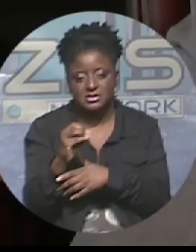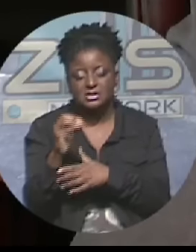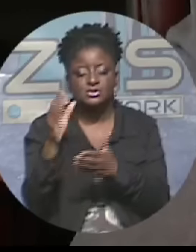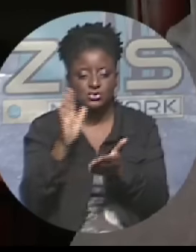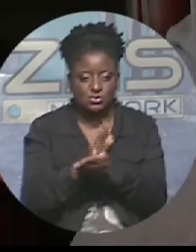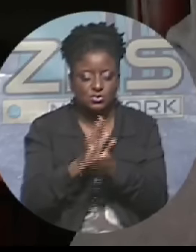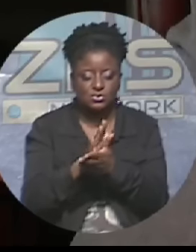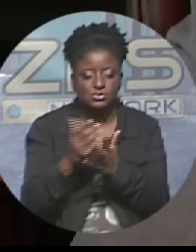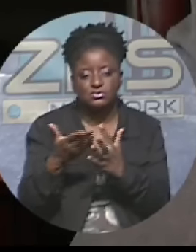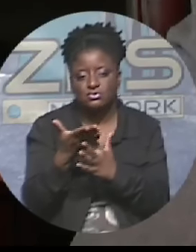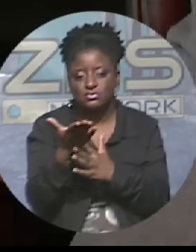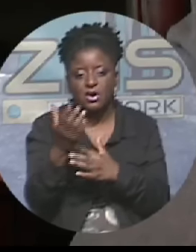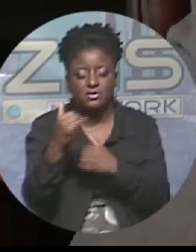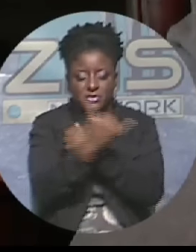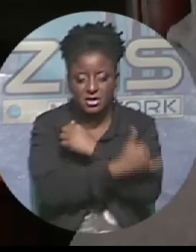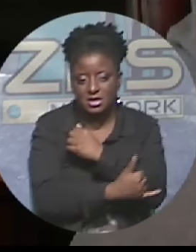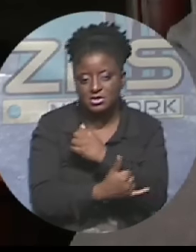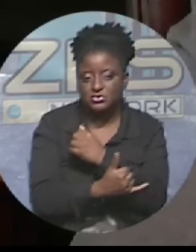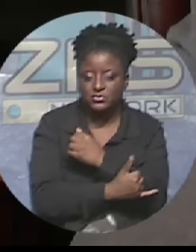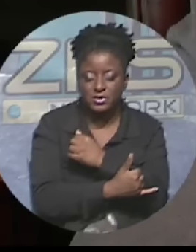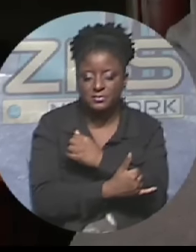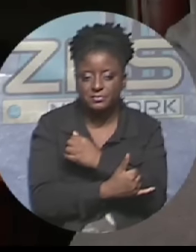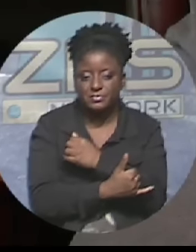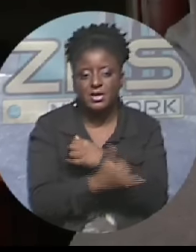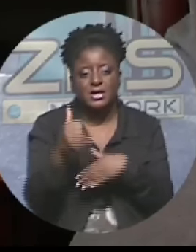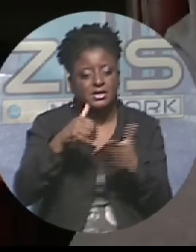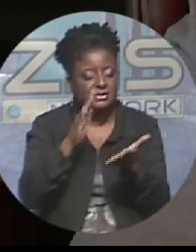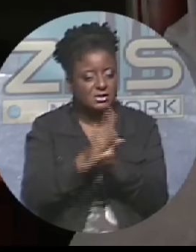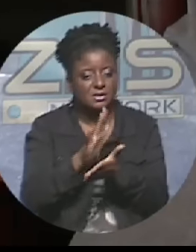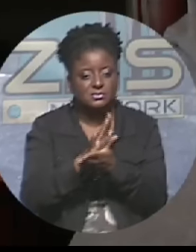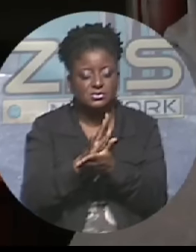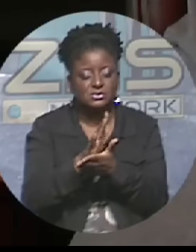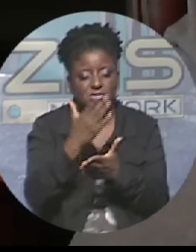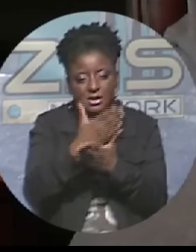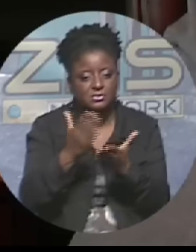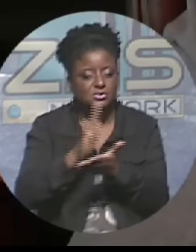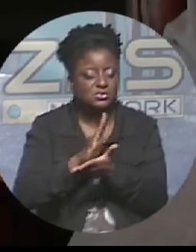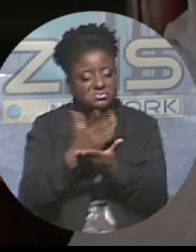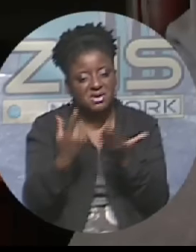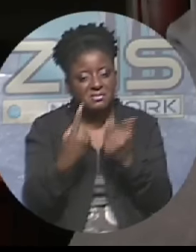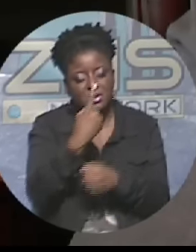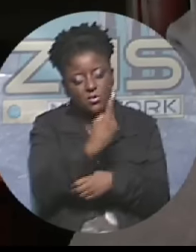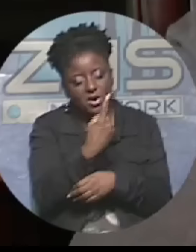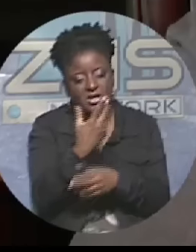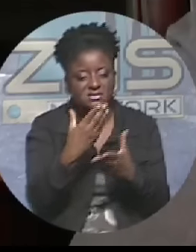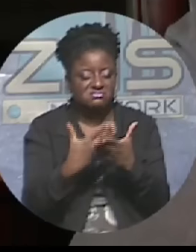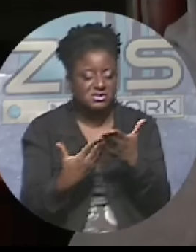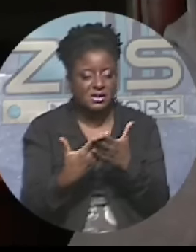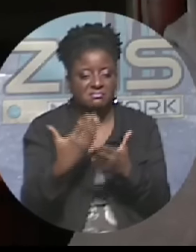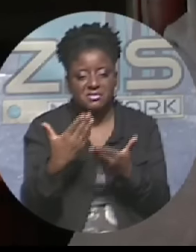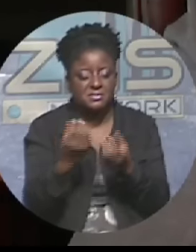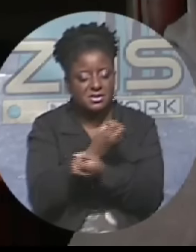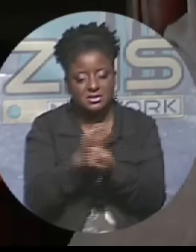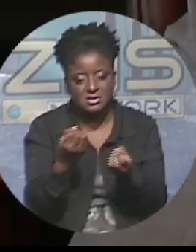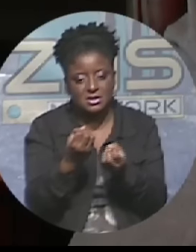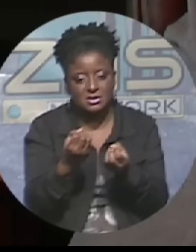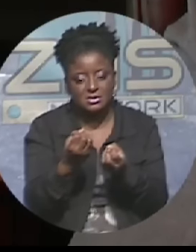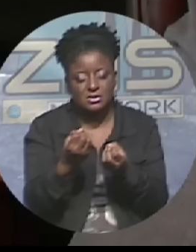spread throughout the country. And so in some schools it might be one, some schools might be none, some schools might be three.